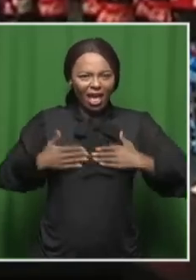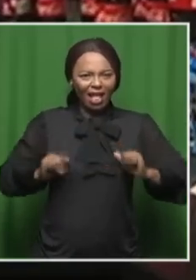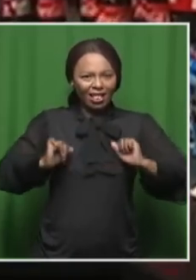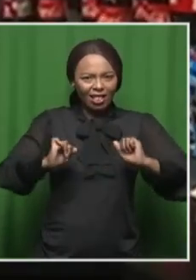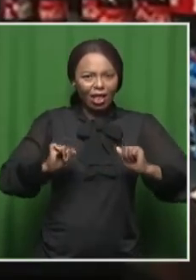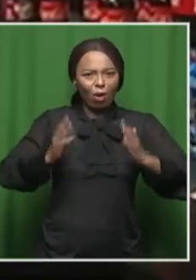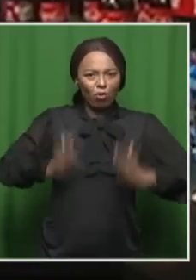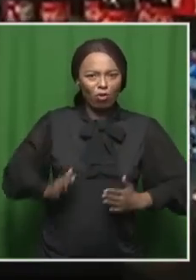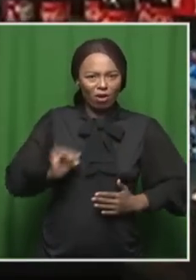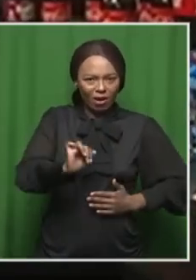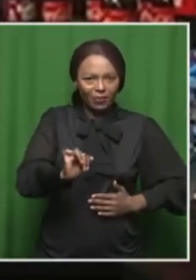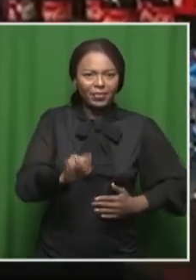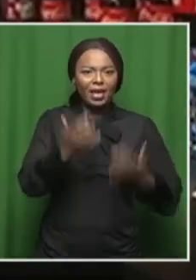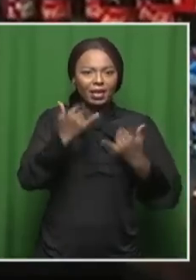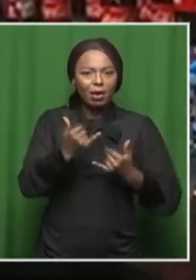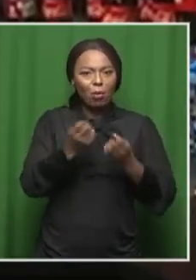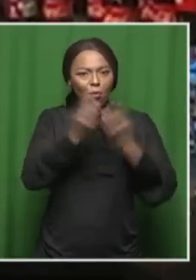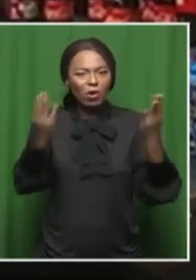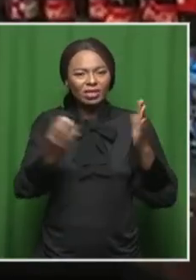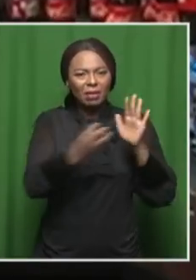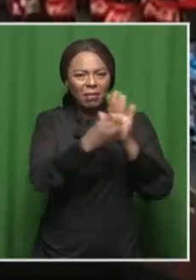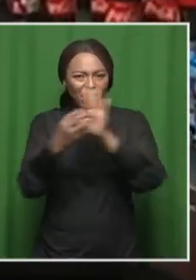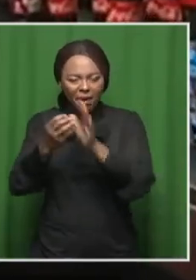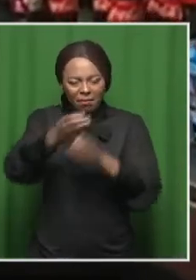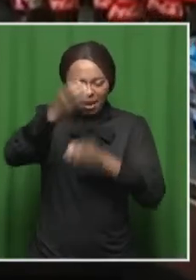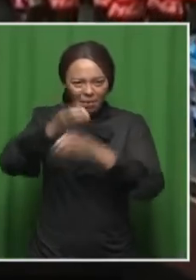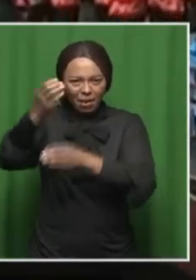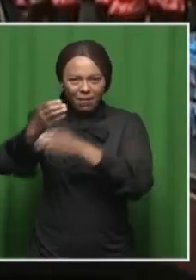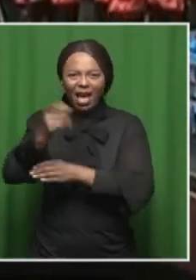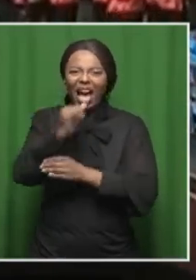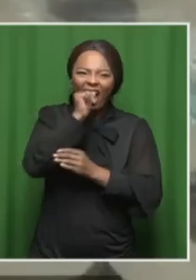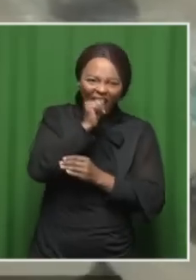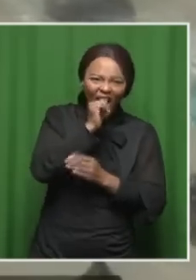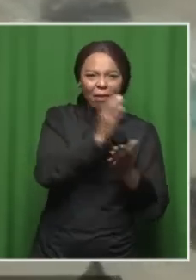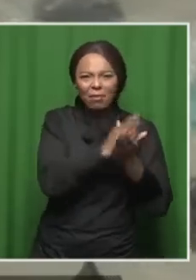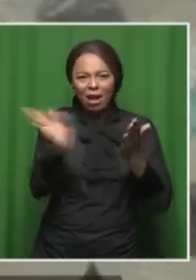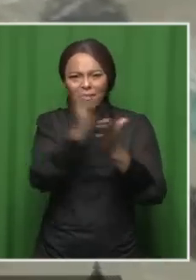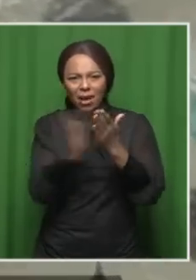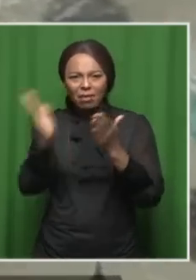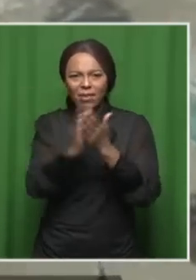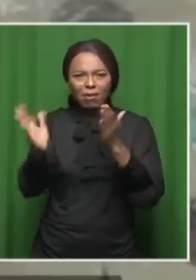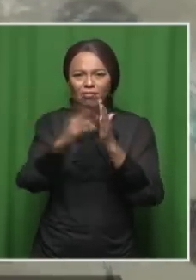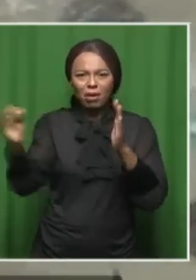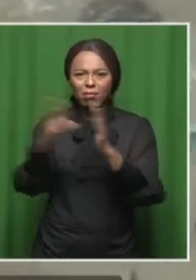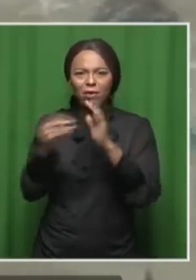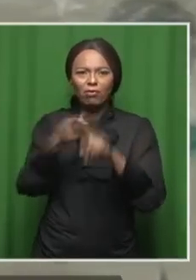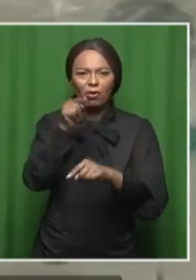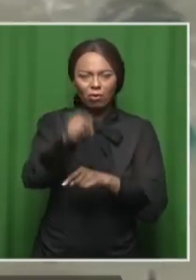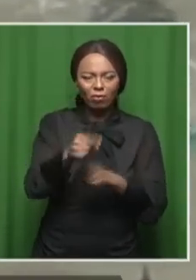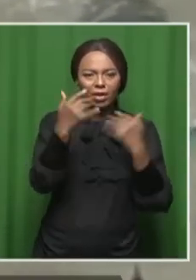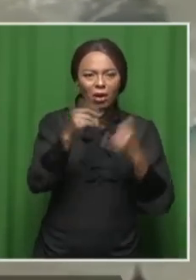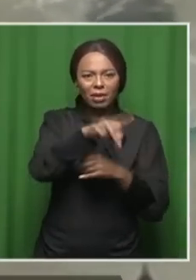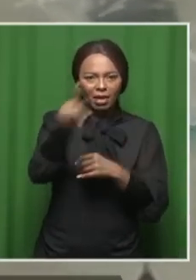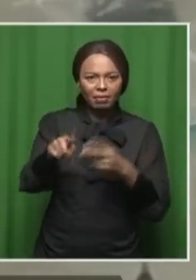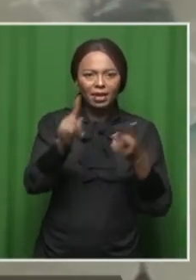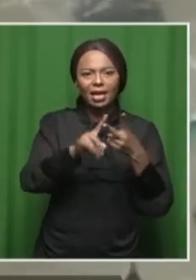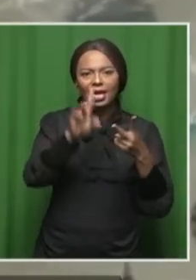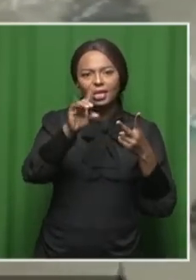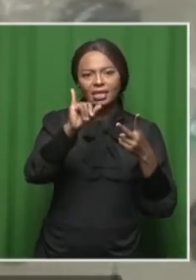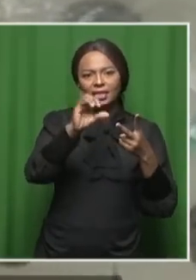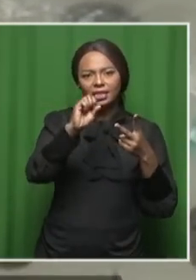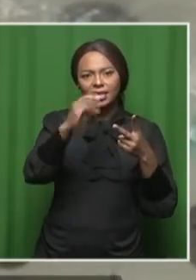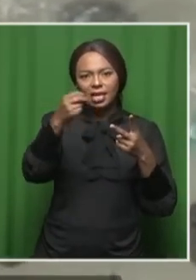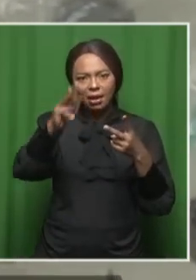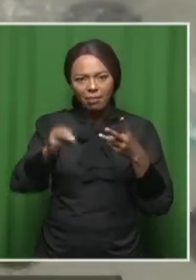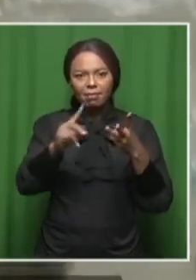butter brands have been withdrawn from the shelves at Pick n Pay alongside those sold at Dischem, Clicks, Faithful